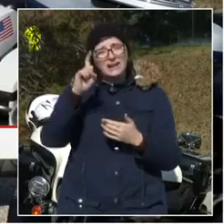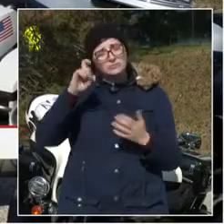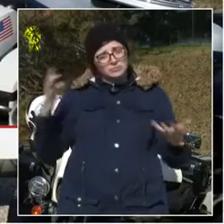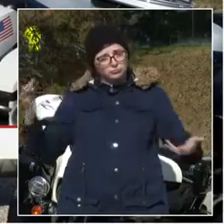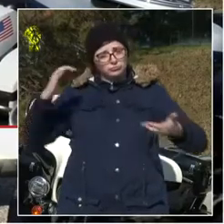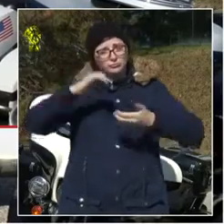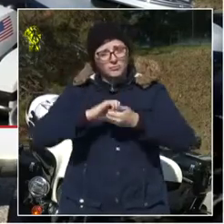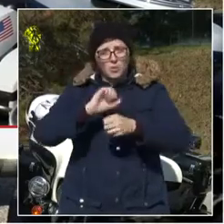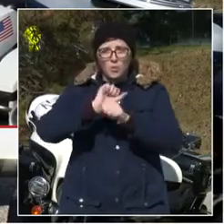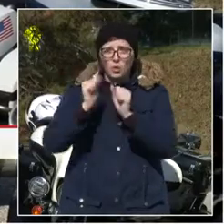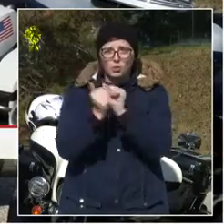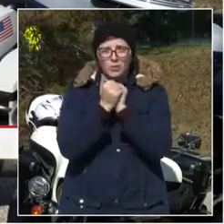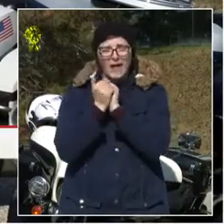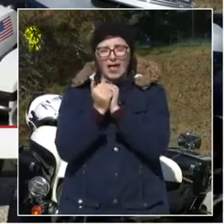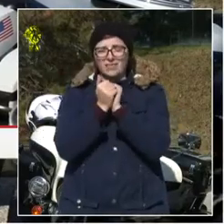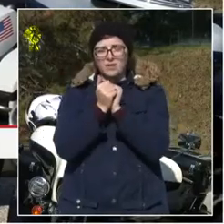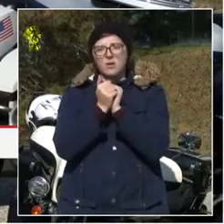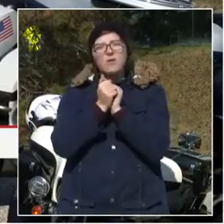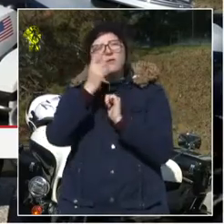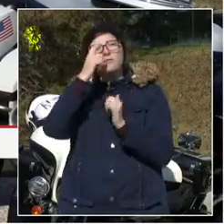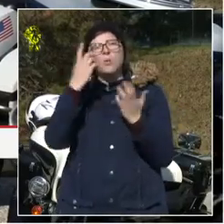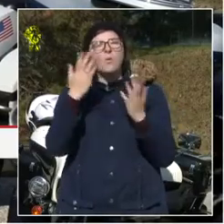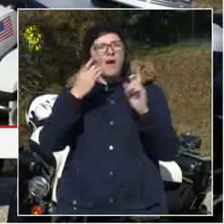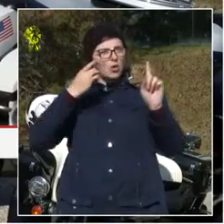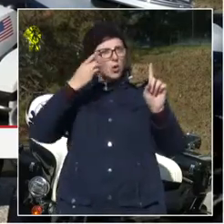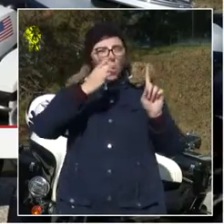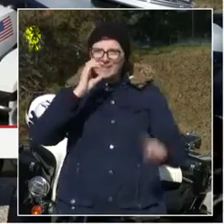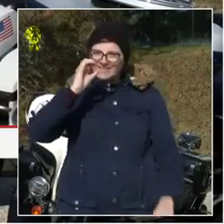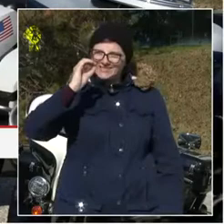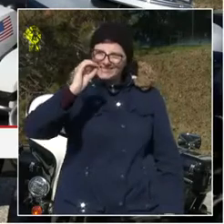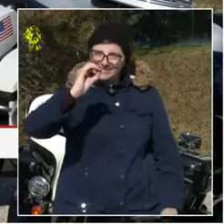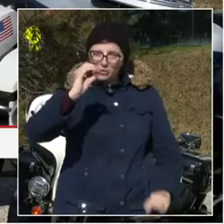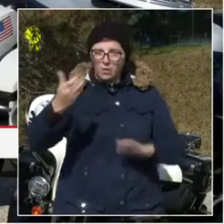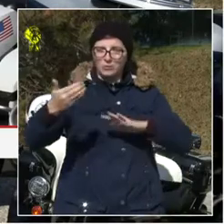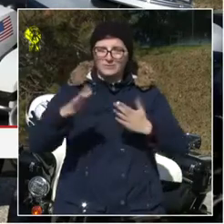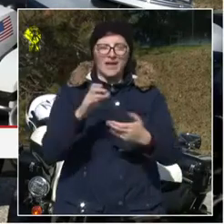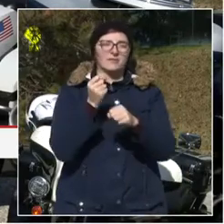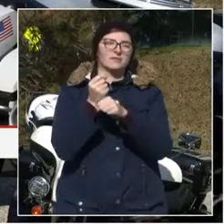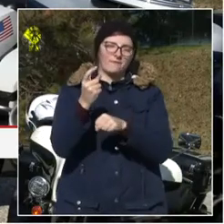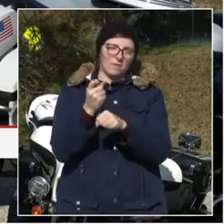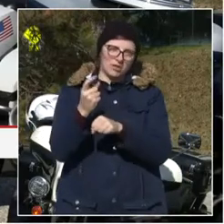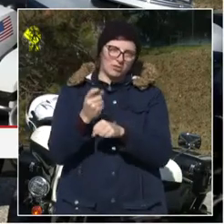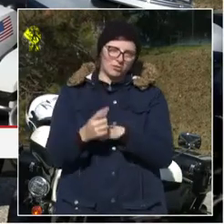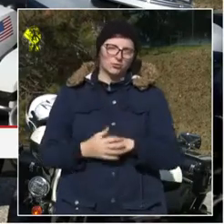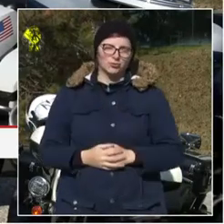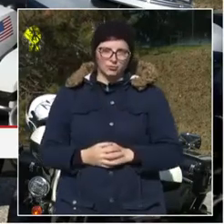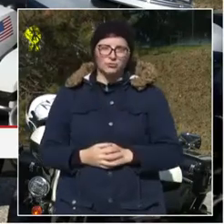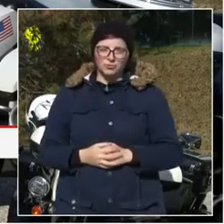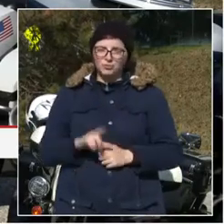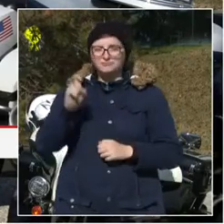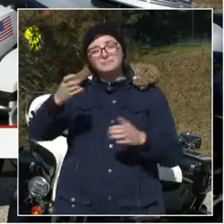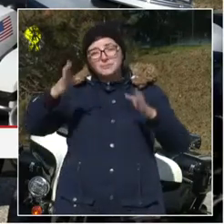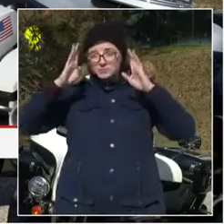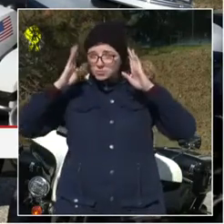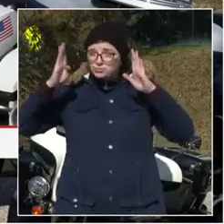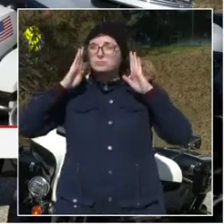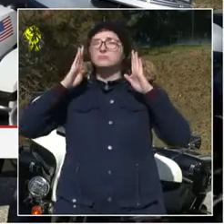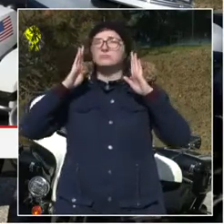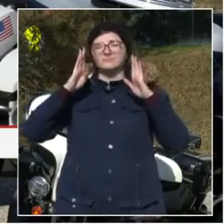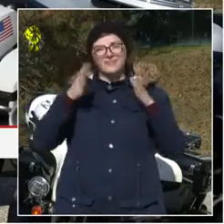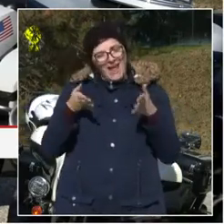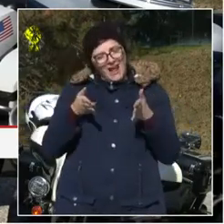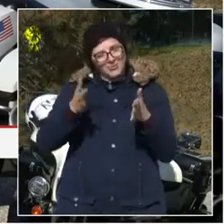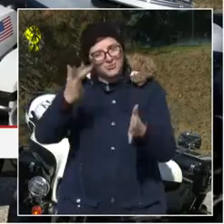to reach our goal of 0 pedestrian and bicycle deaths each year. So let's all be alert and be street